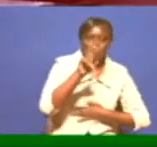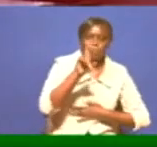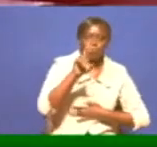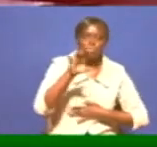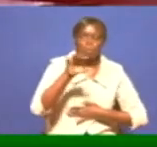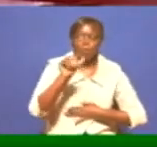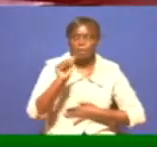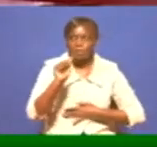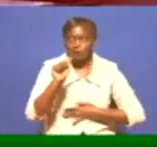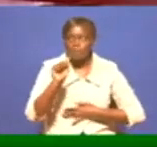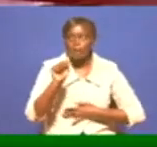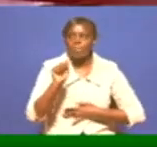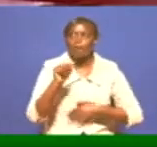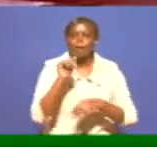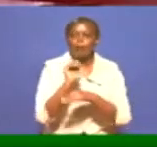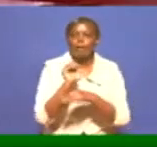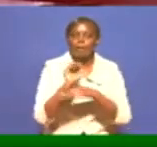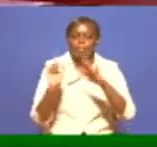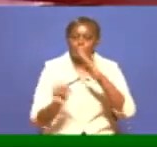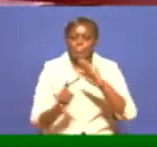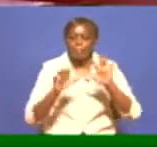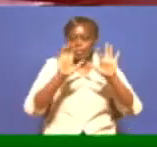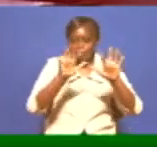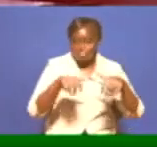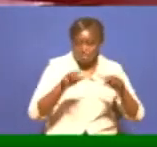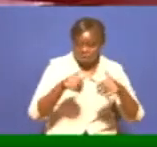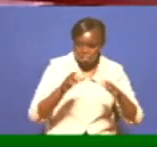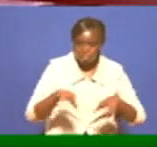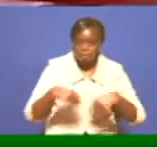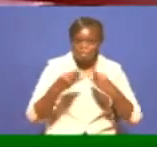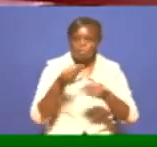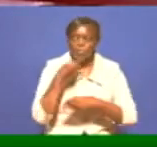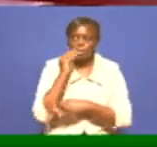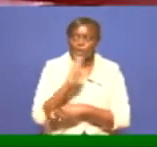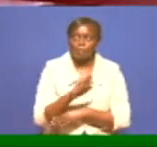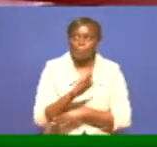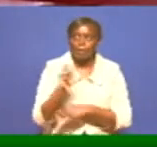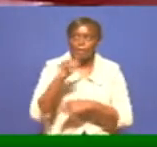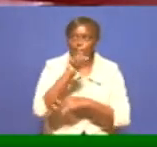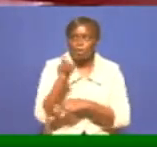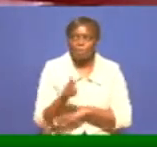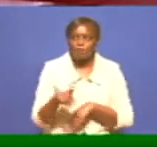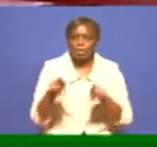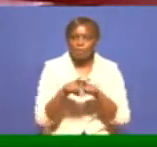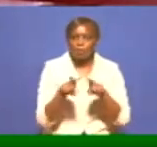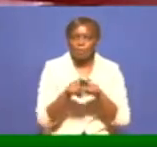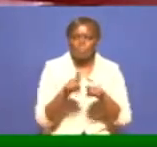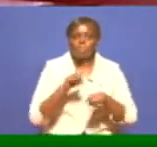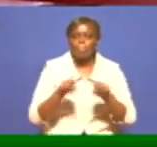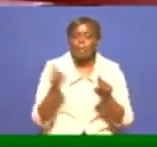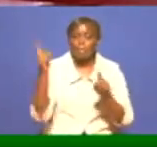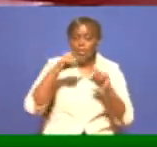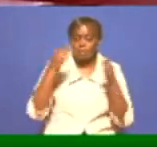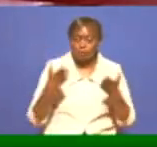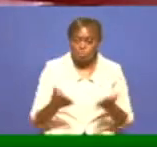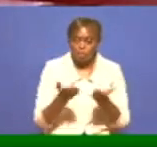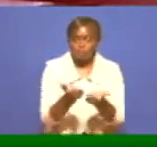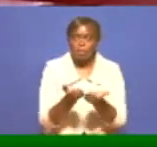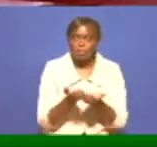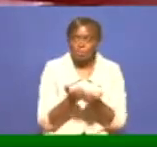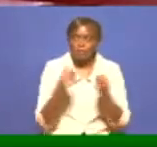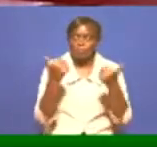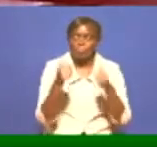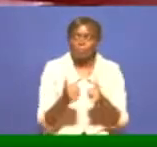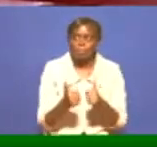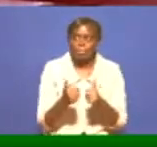and we had requested the Ministry of Agriculture to be able to give us feedback on the same question. But up to date, we've not received anything from